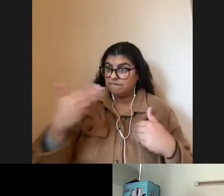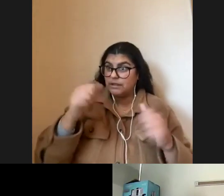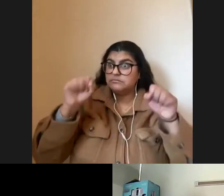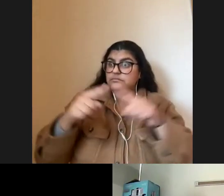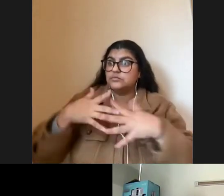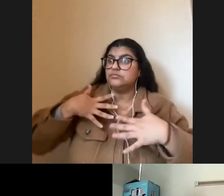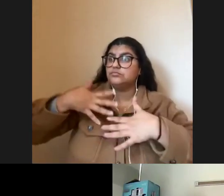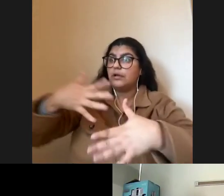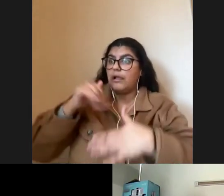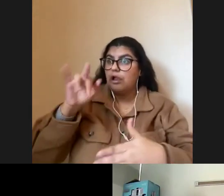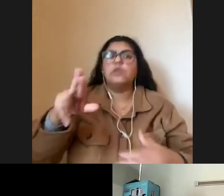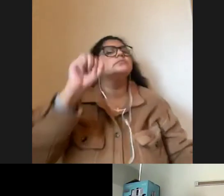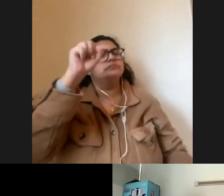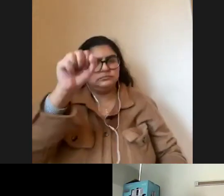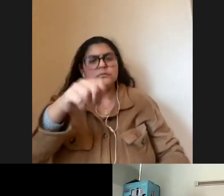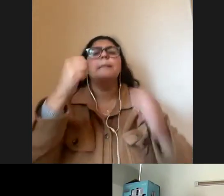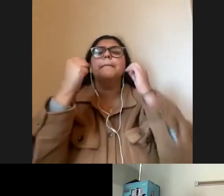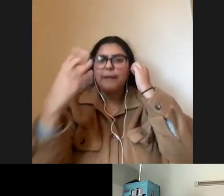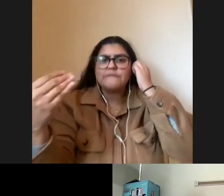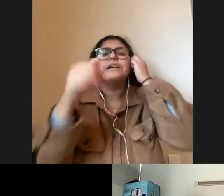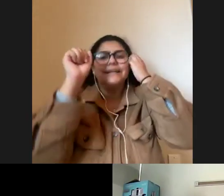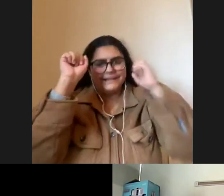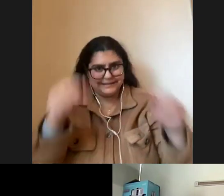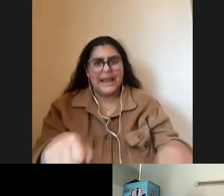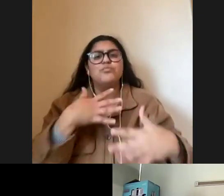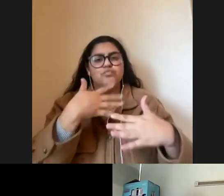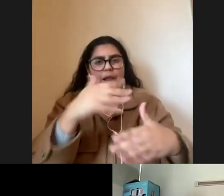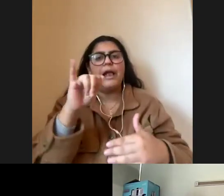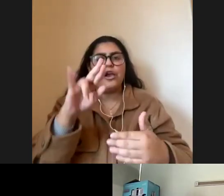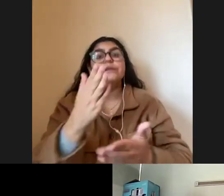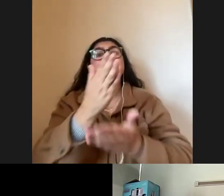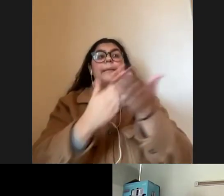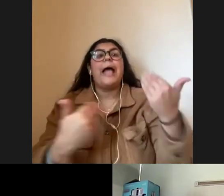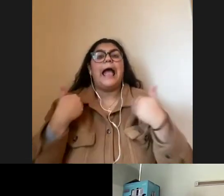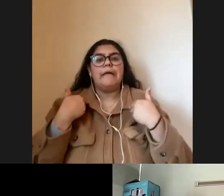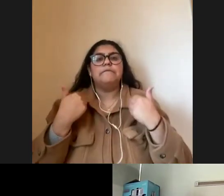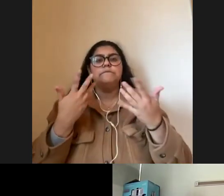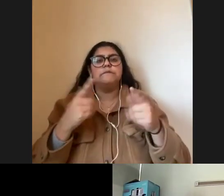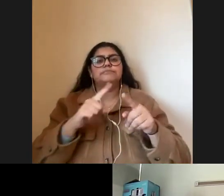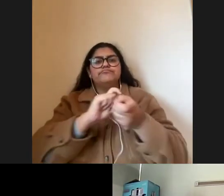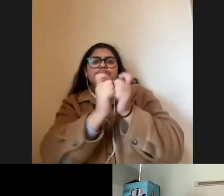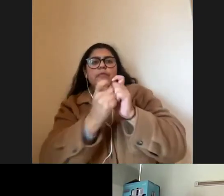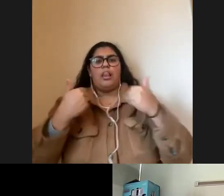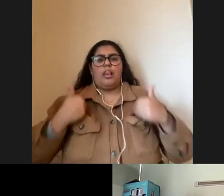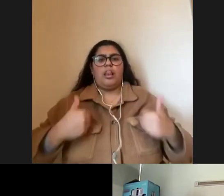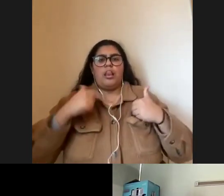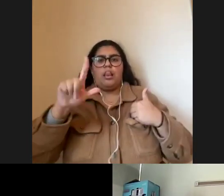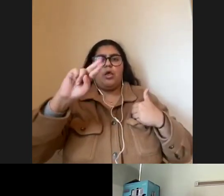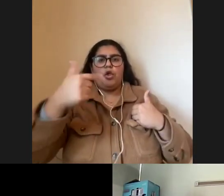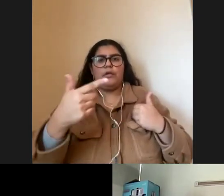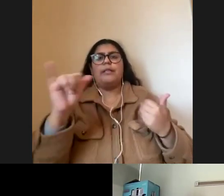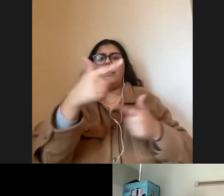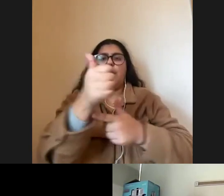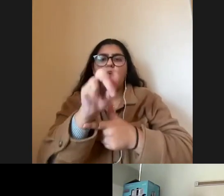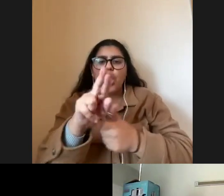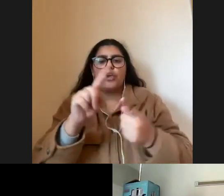Yes, lots of fish actually have the ability to breathe air. Some fish even have modified lungs. So things like gar, even some catfish